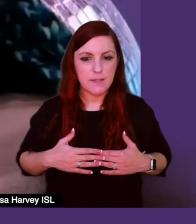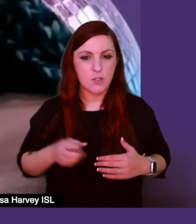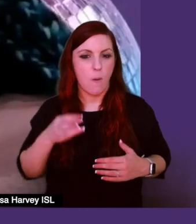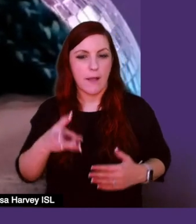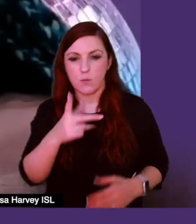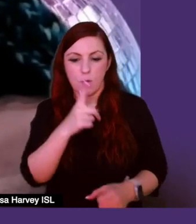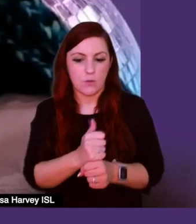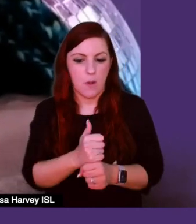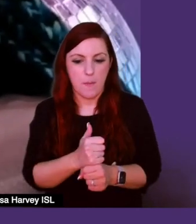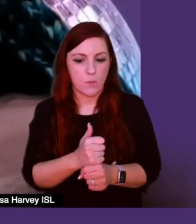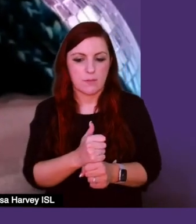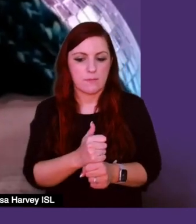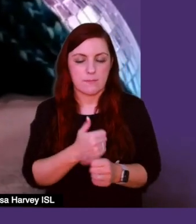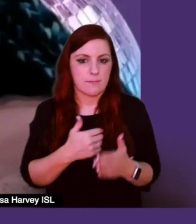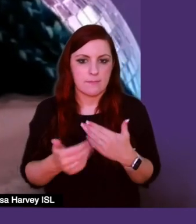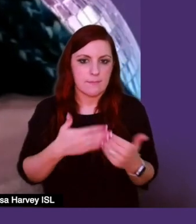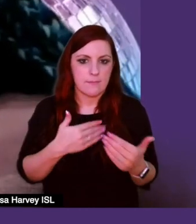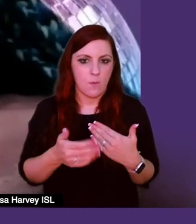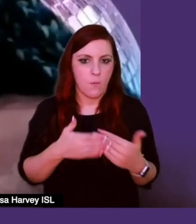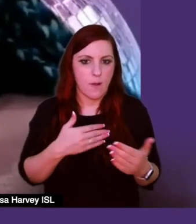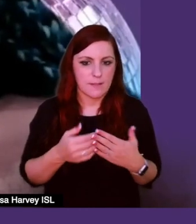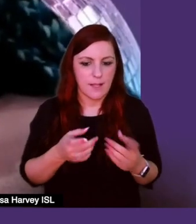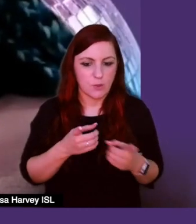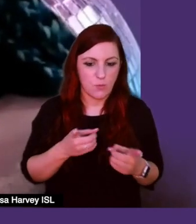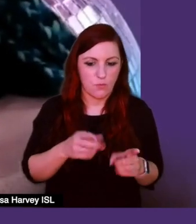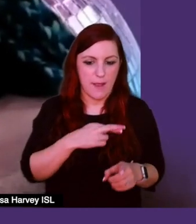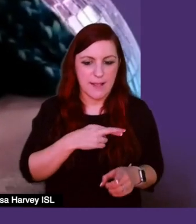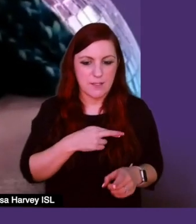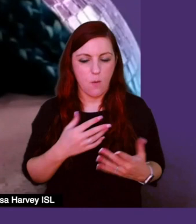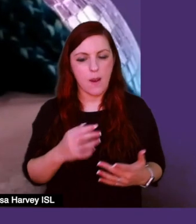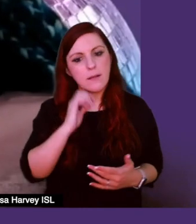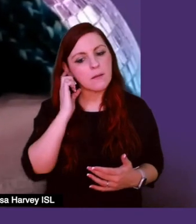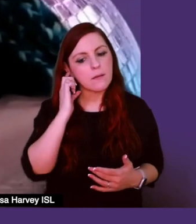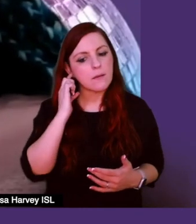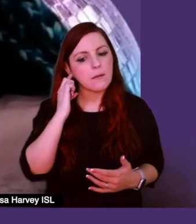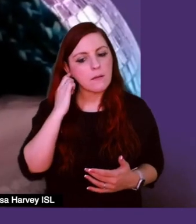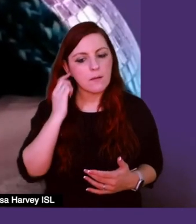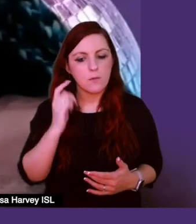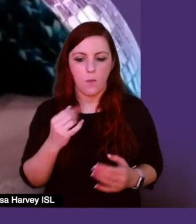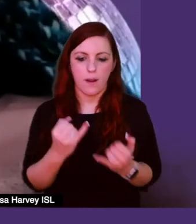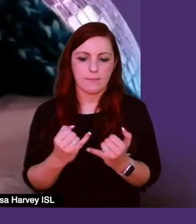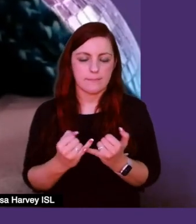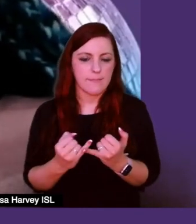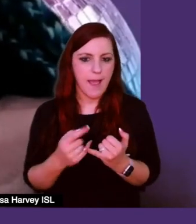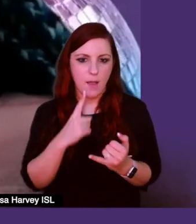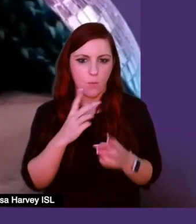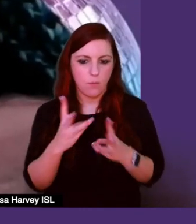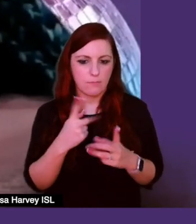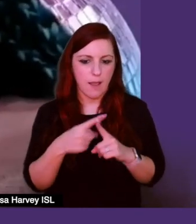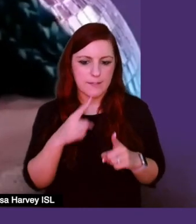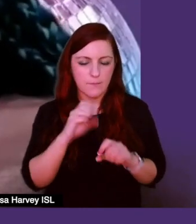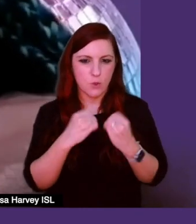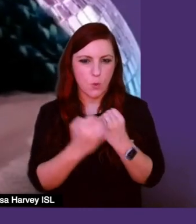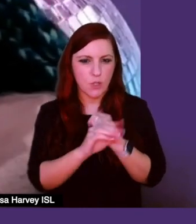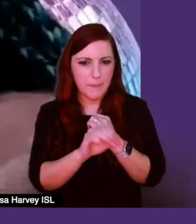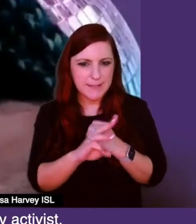I'm just going to talk about like what I do basically, like what I do with social media platforms